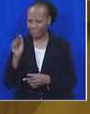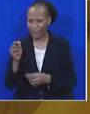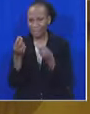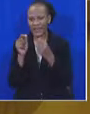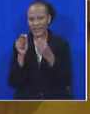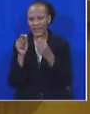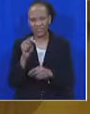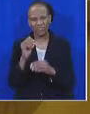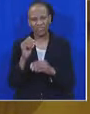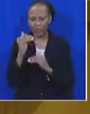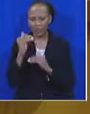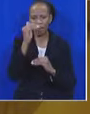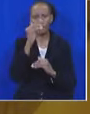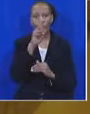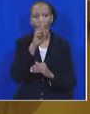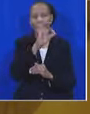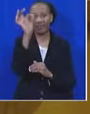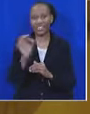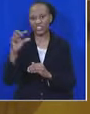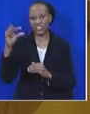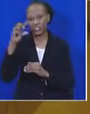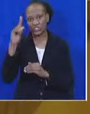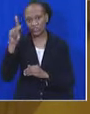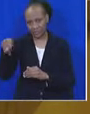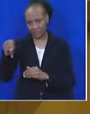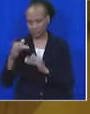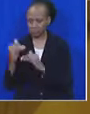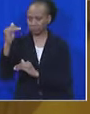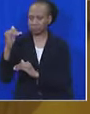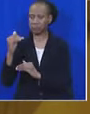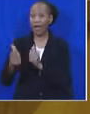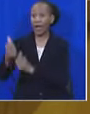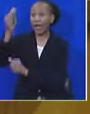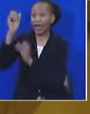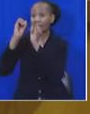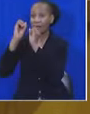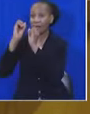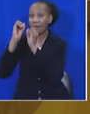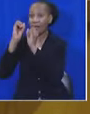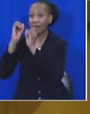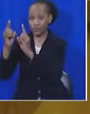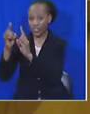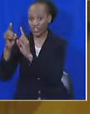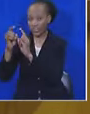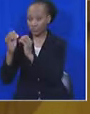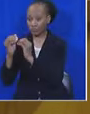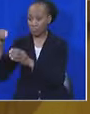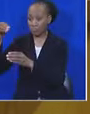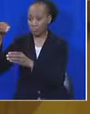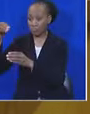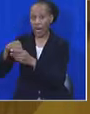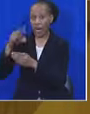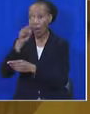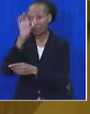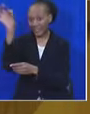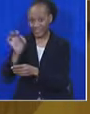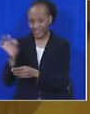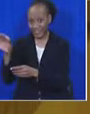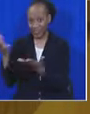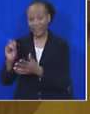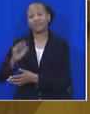towards 1% of the GDP. Higher education contributing must be 1% of the GDP in South Africa. You will know what